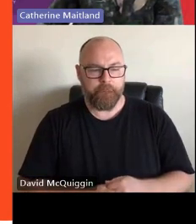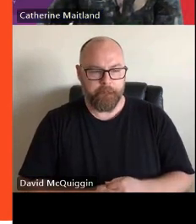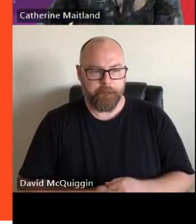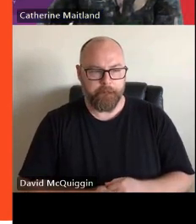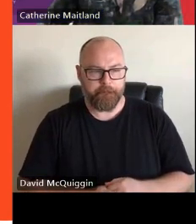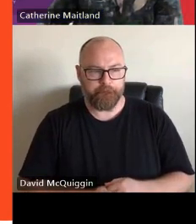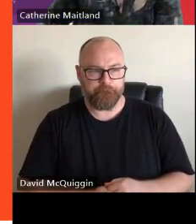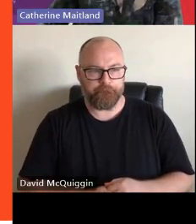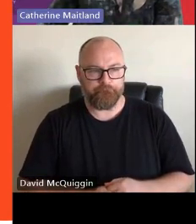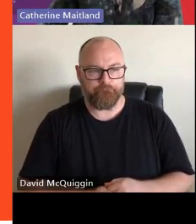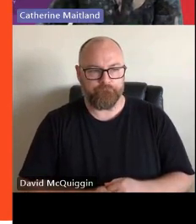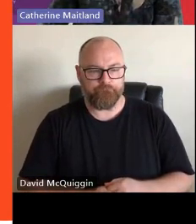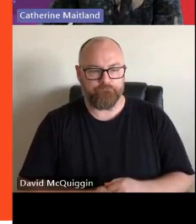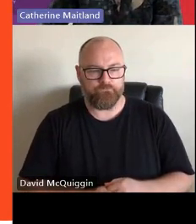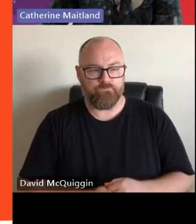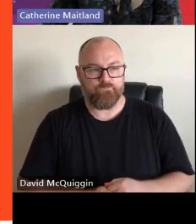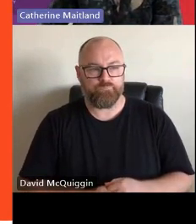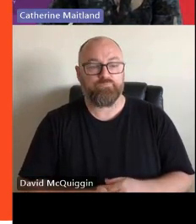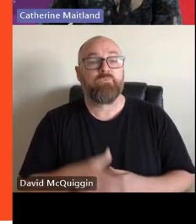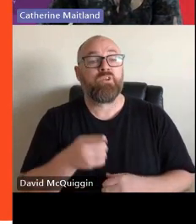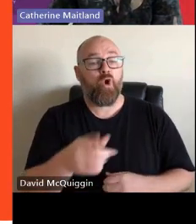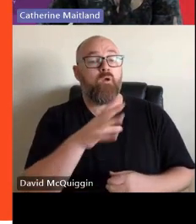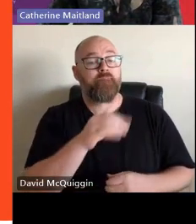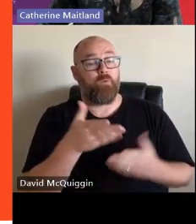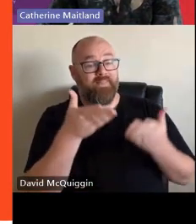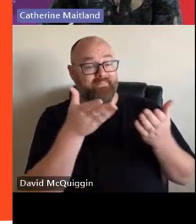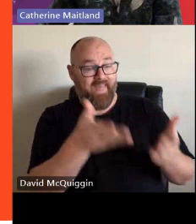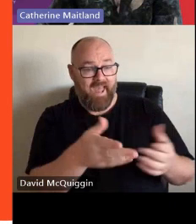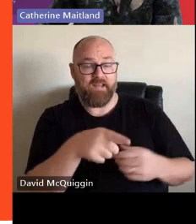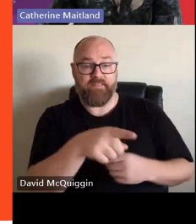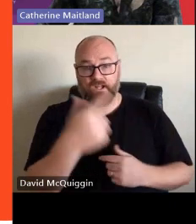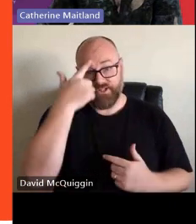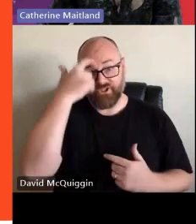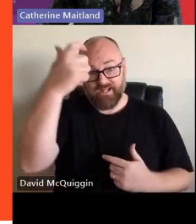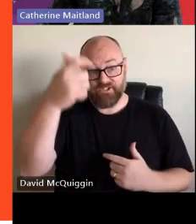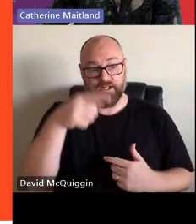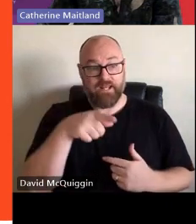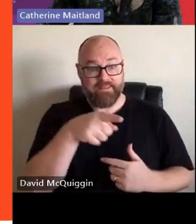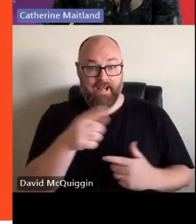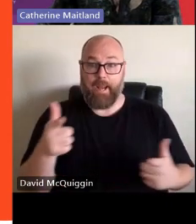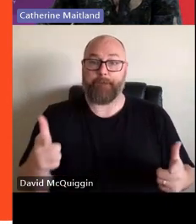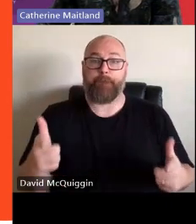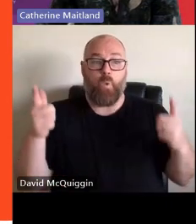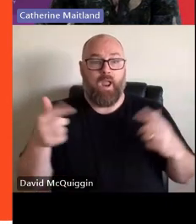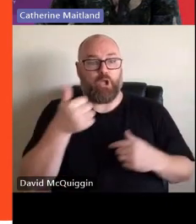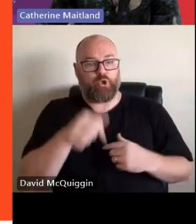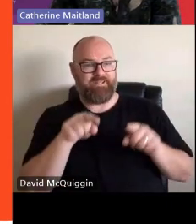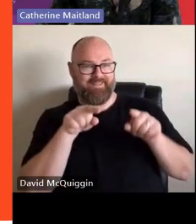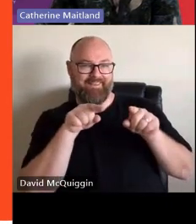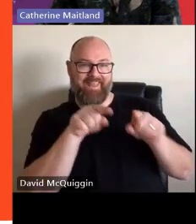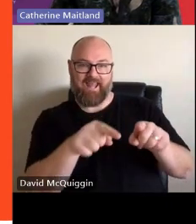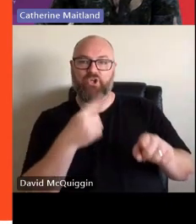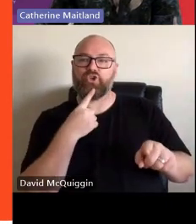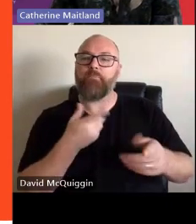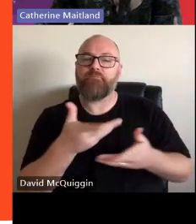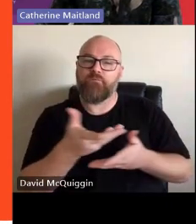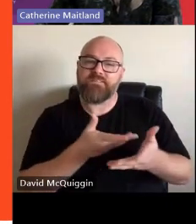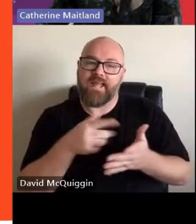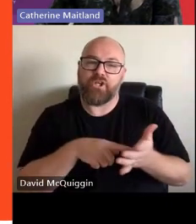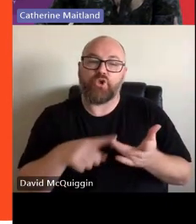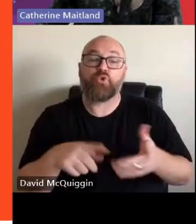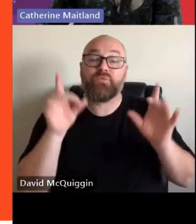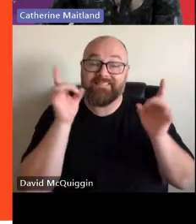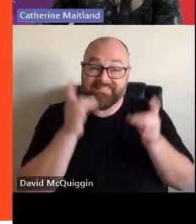discussions. So by suggesting that the employer uses this kind of conversation starter,